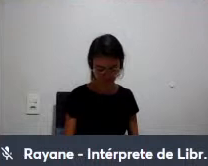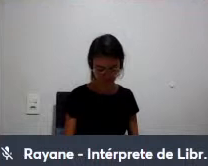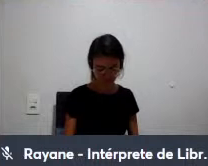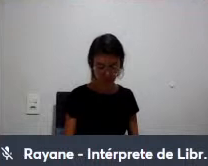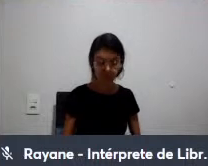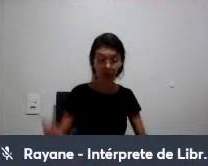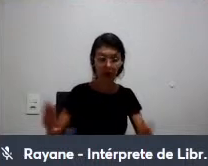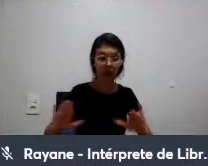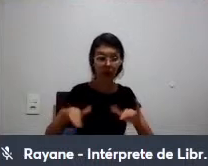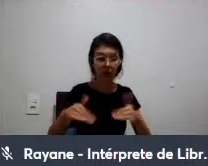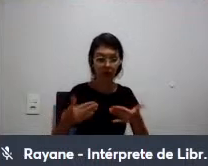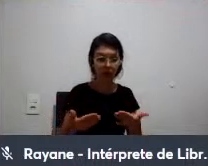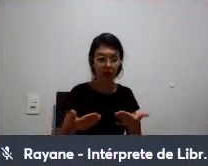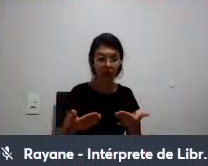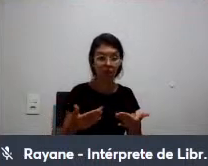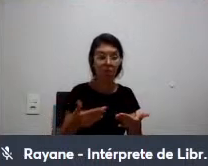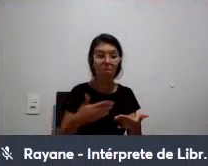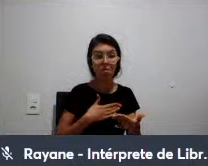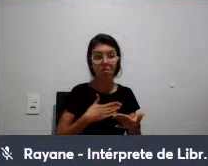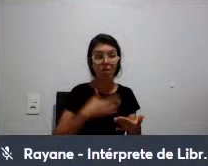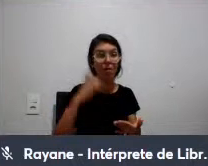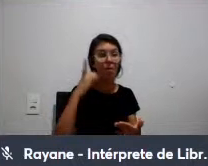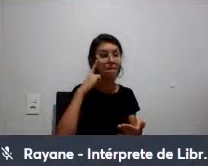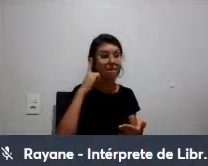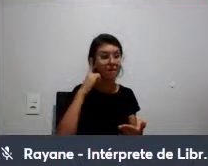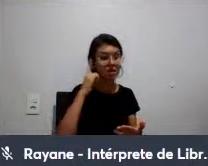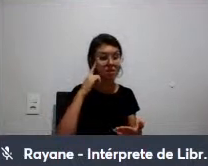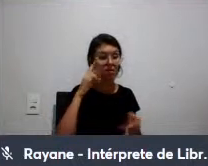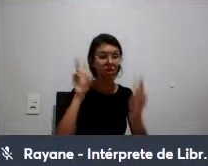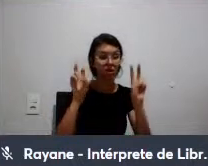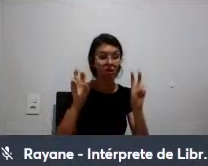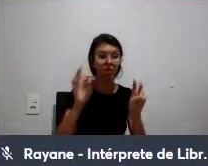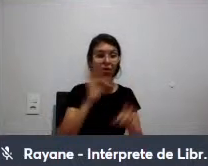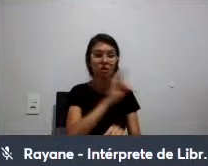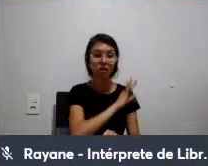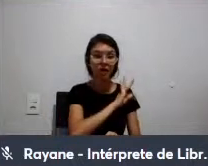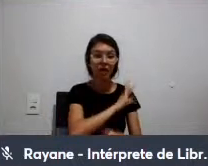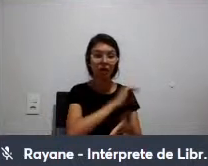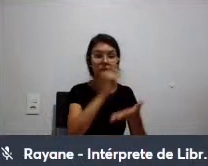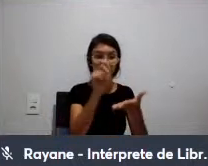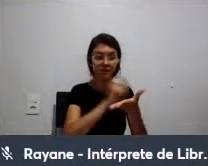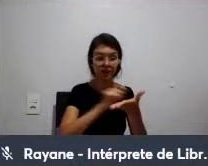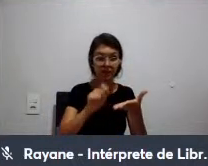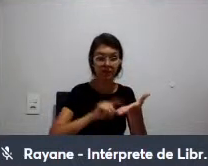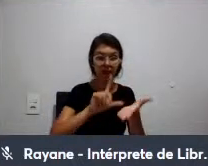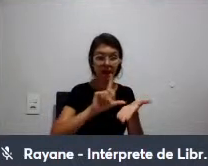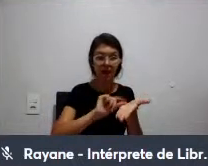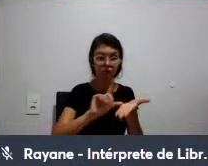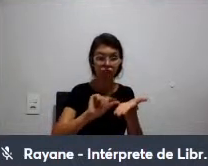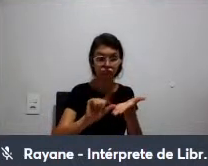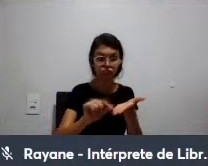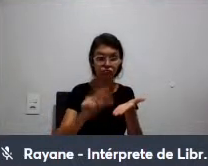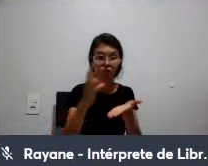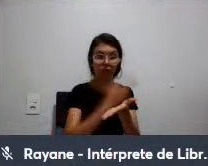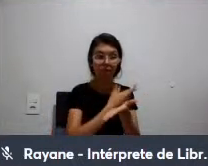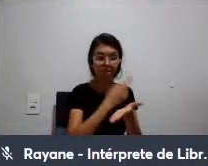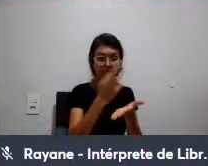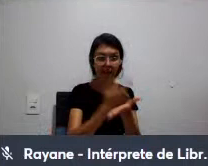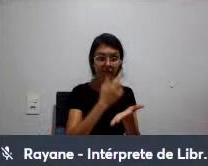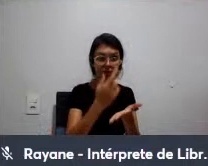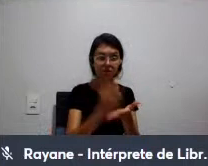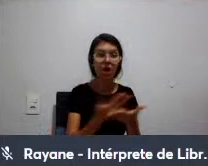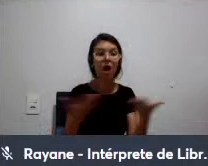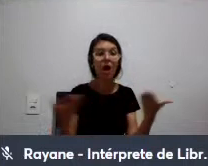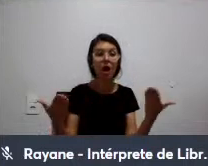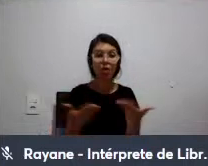Então, esses são os meus pensamentos sobre a técnica de escrever artigos para revistas. E agora